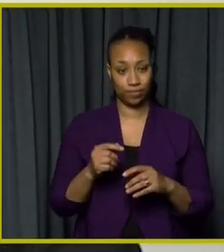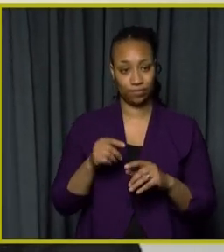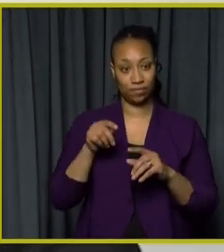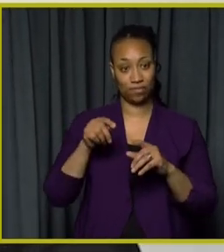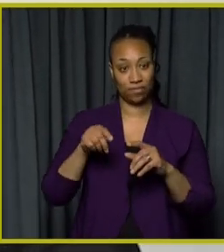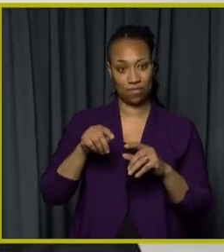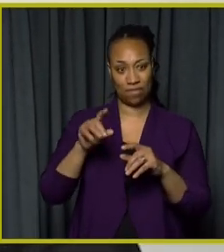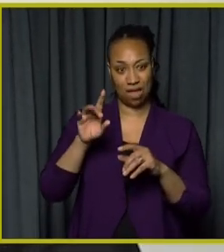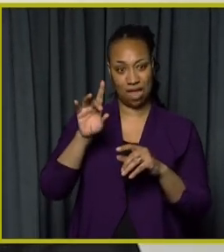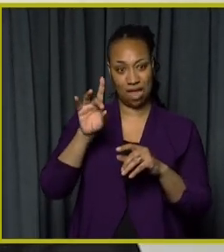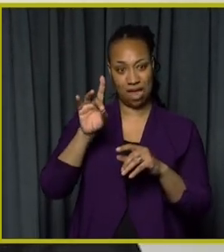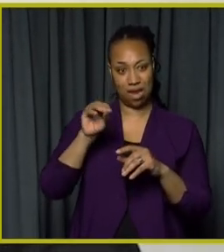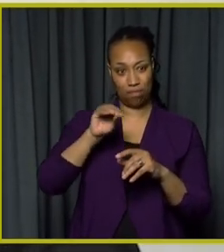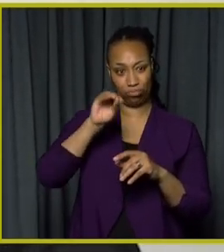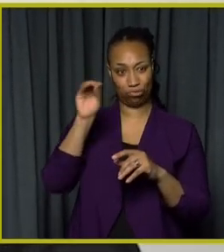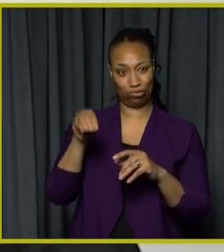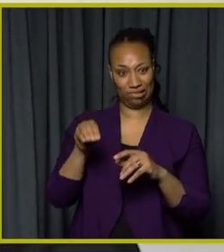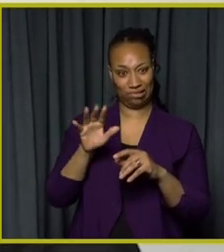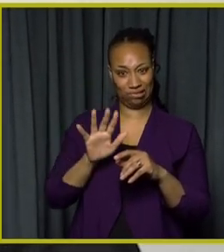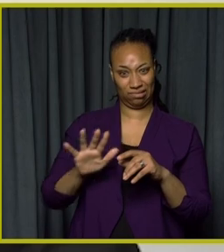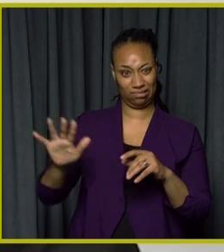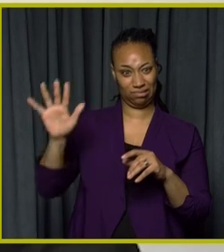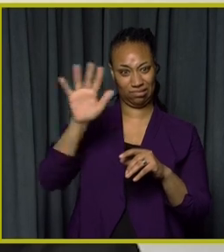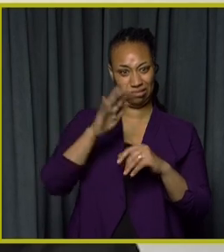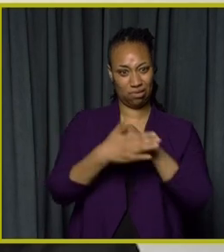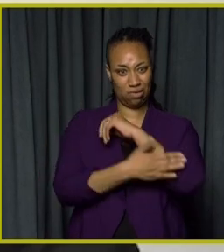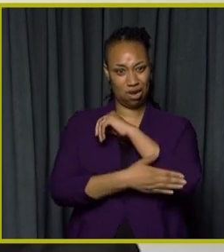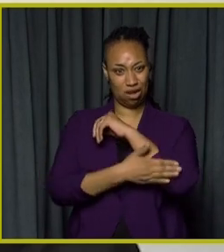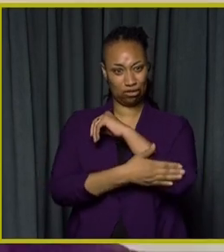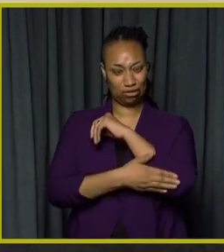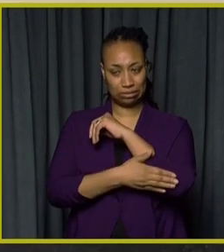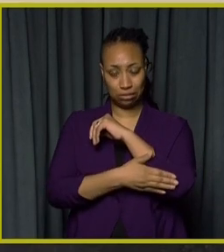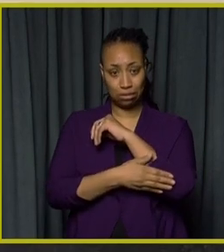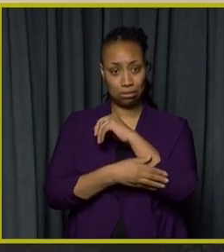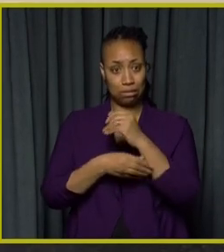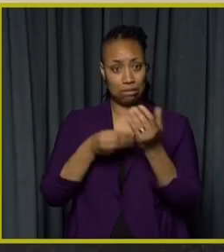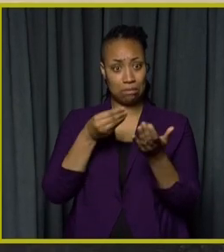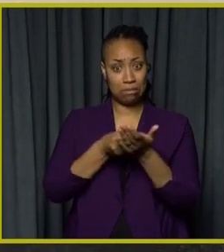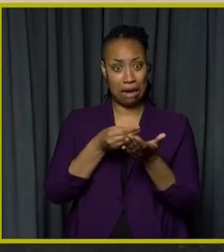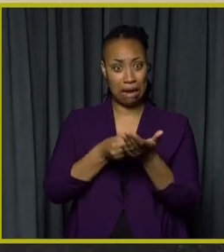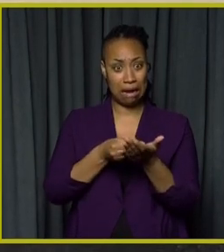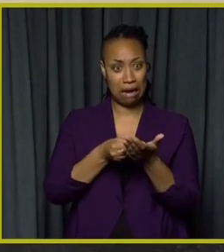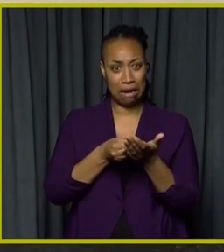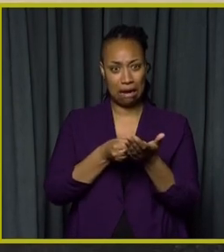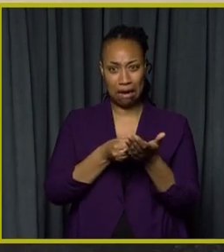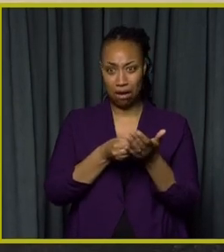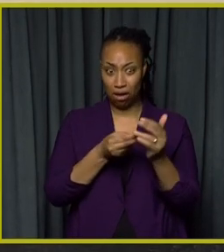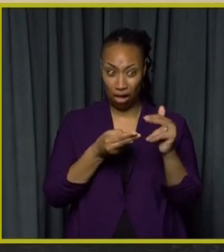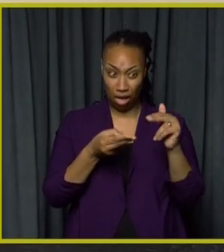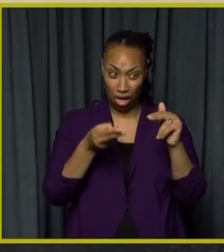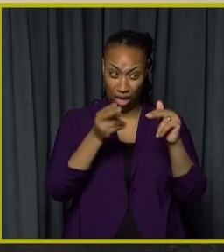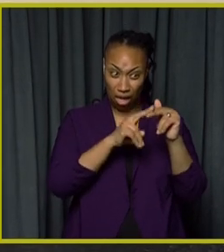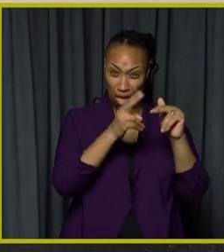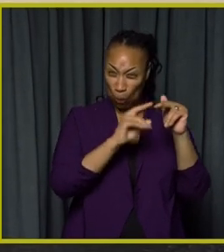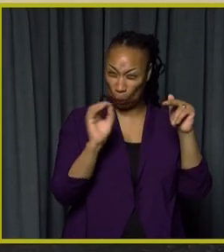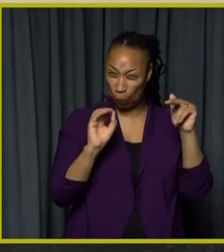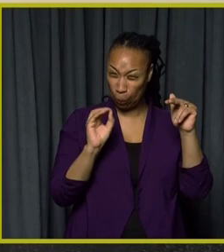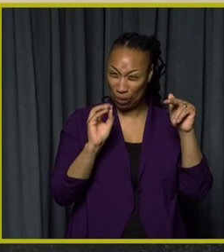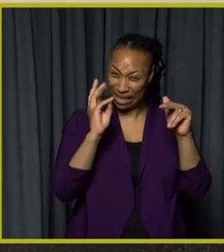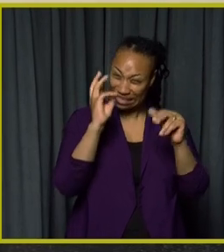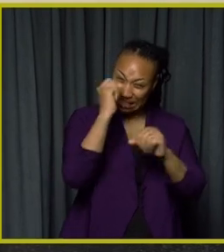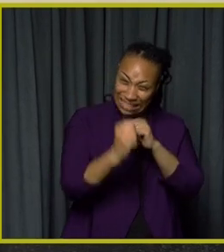a rise in their income in the last 50 years. And although people are calling low-wage